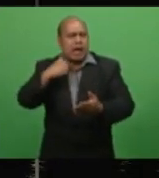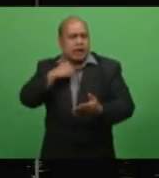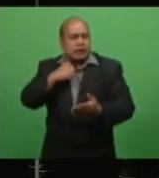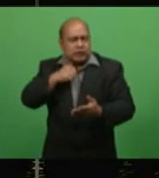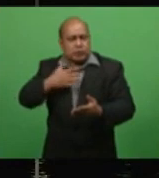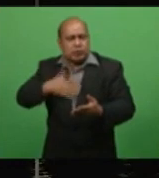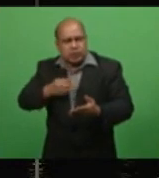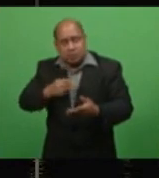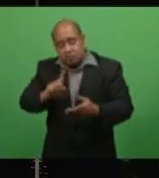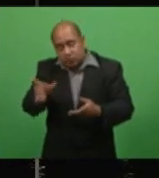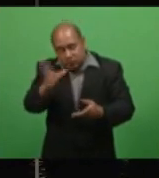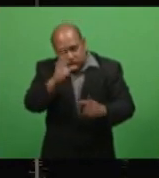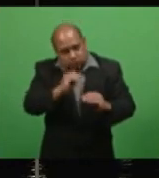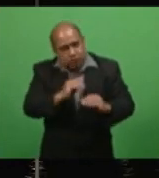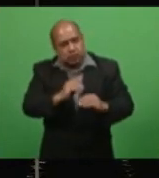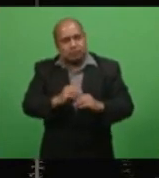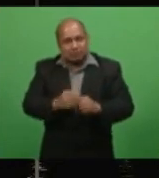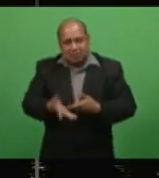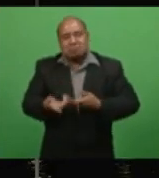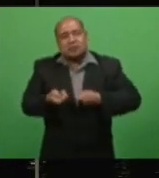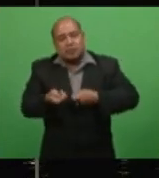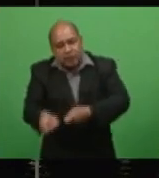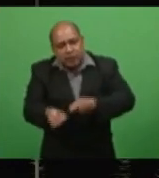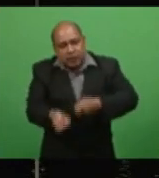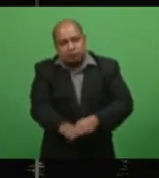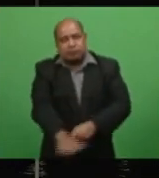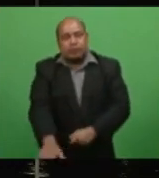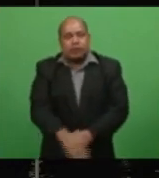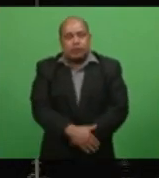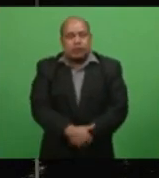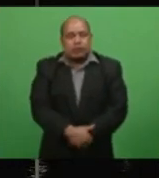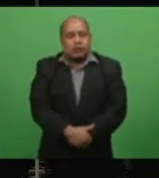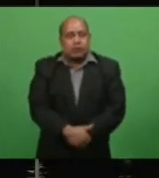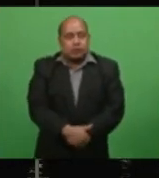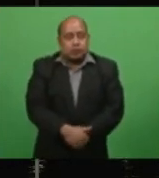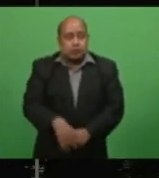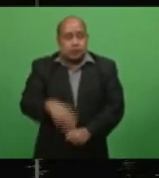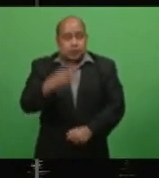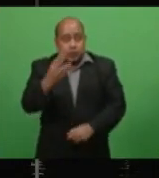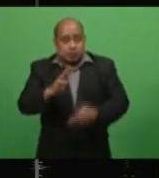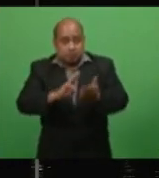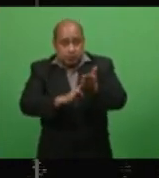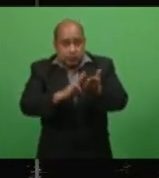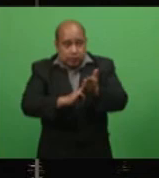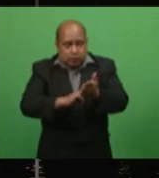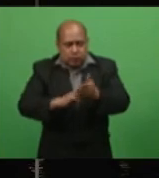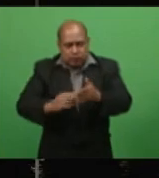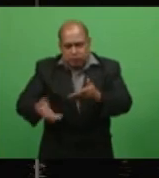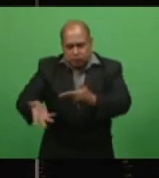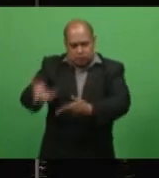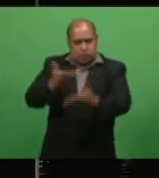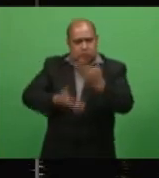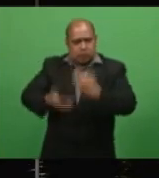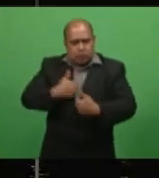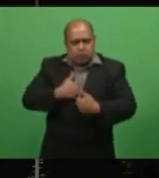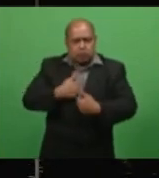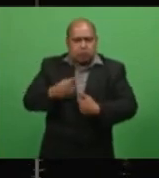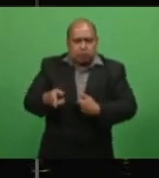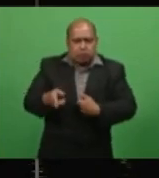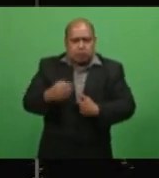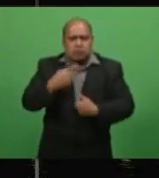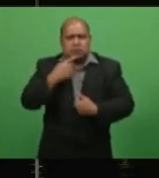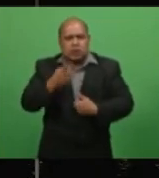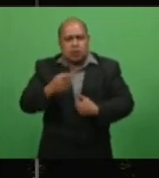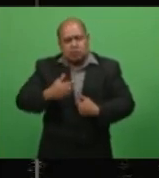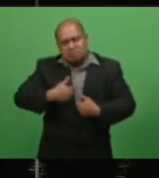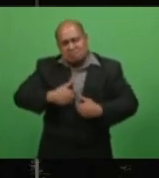two mothers who spoke with FBC News, who say the sacrifices have paid off and no words can describe how proud they are of